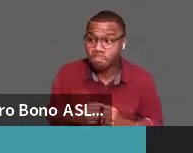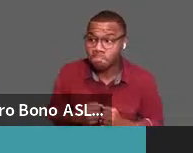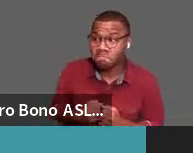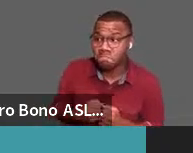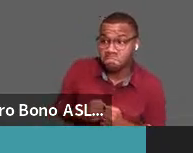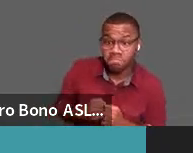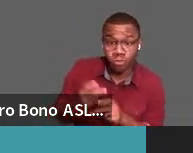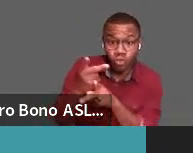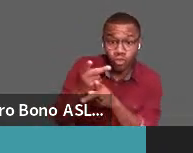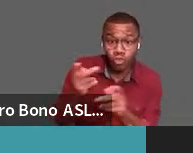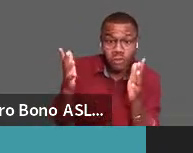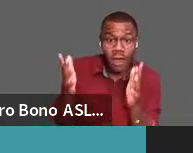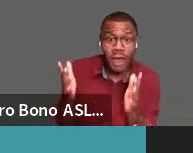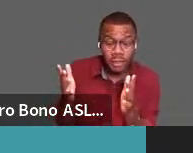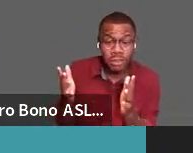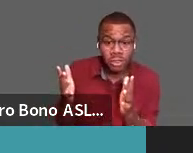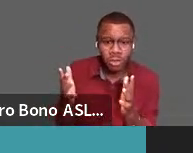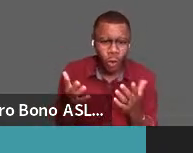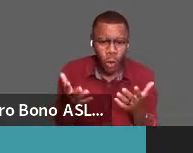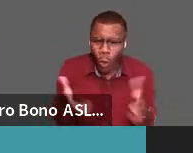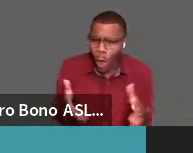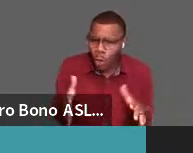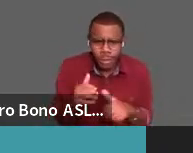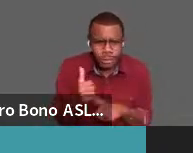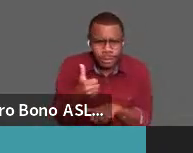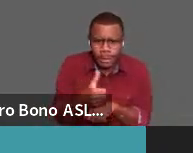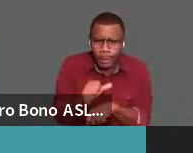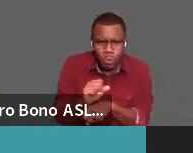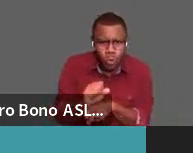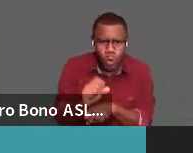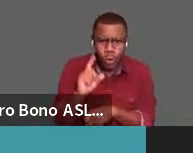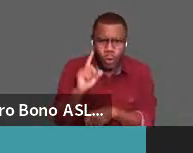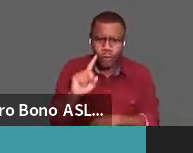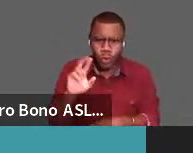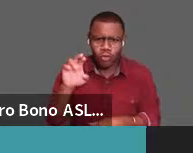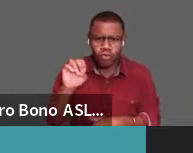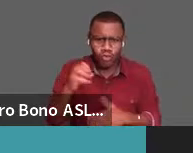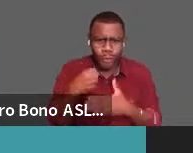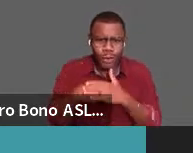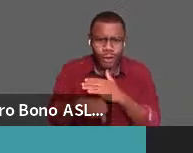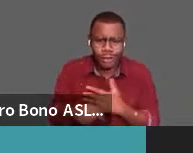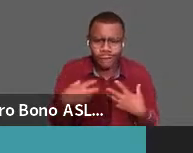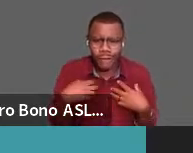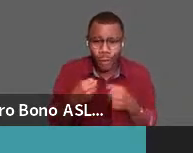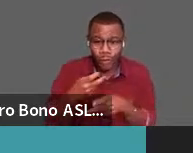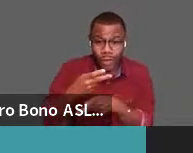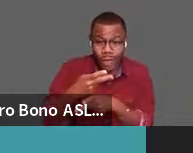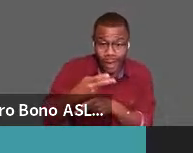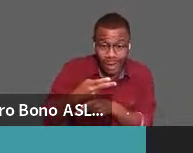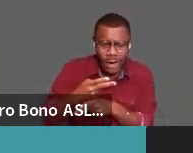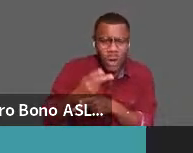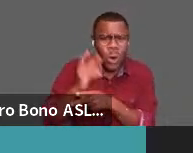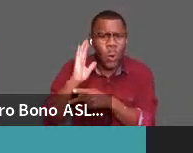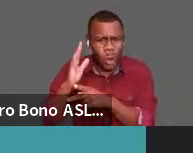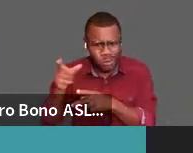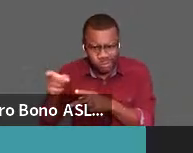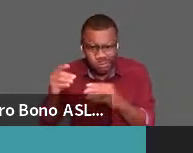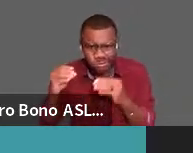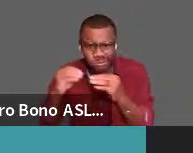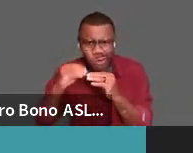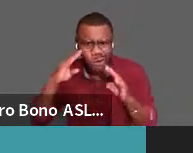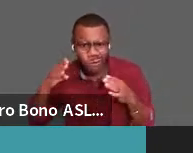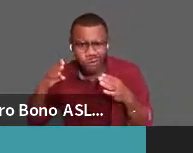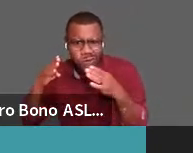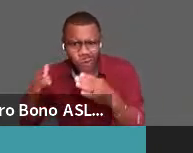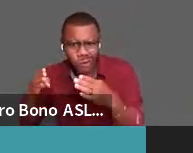her existing work on reproductive health care in response to the Supreme Court's decision overturning Roe v. Wade. You'll see